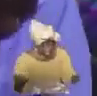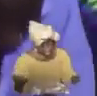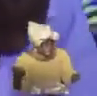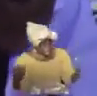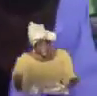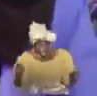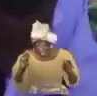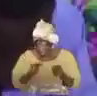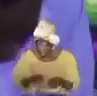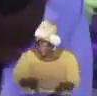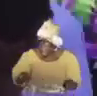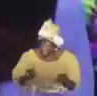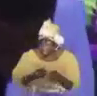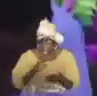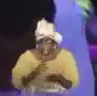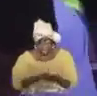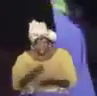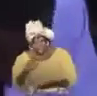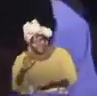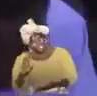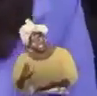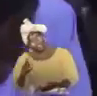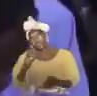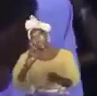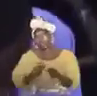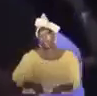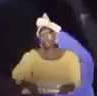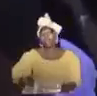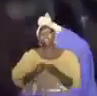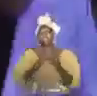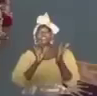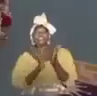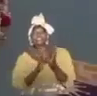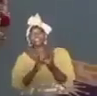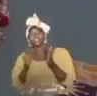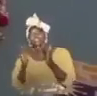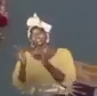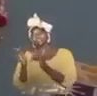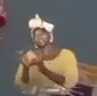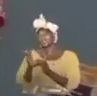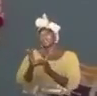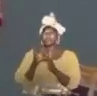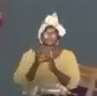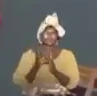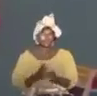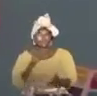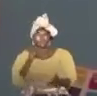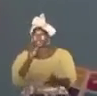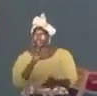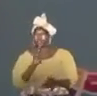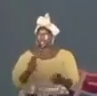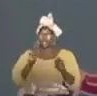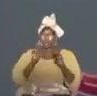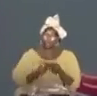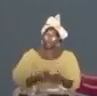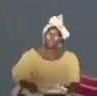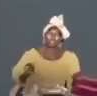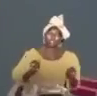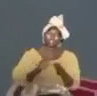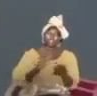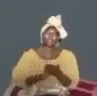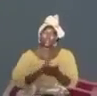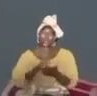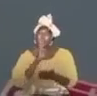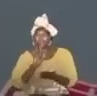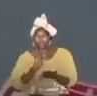worthy to be glorified. You are worthy, Almighty God. You are